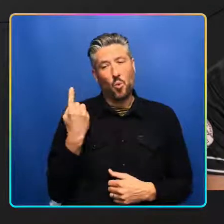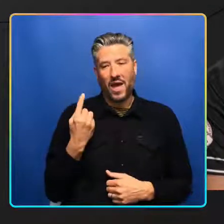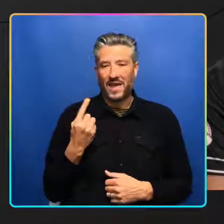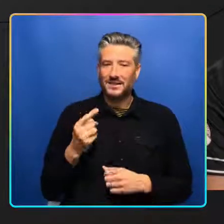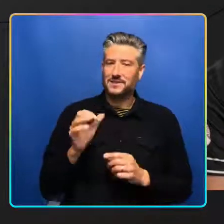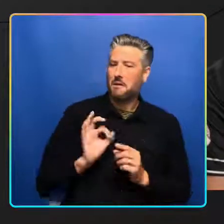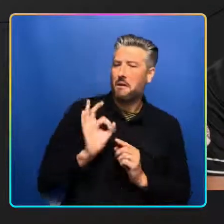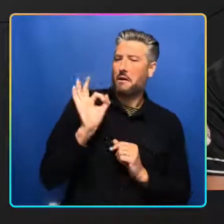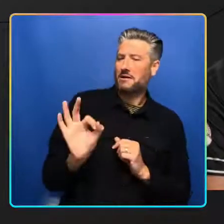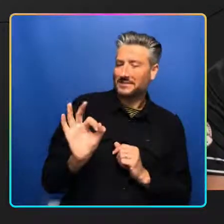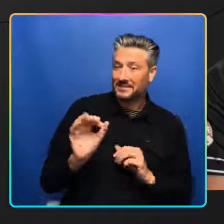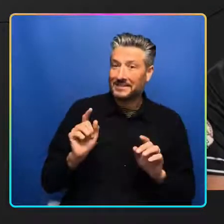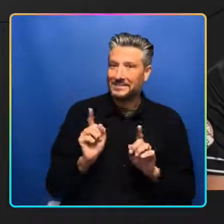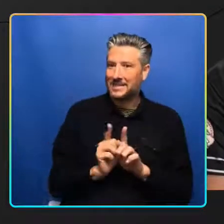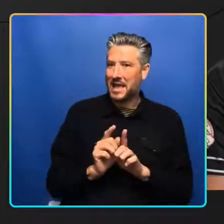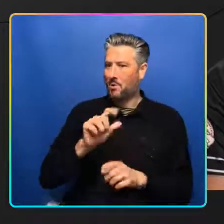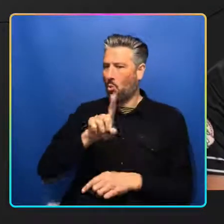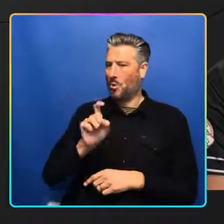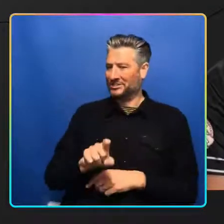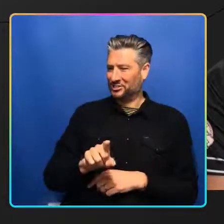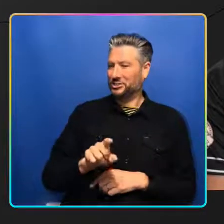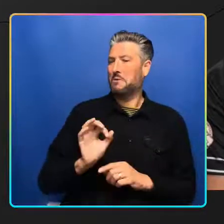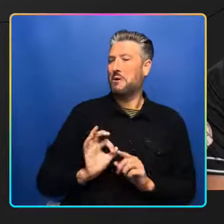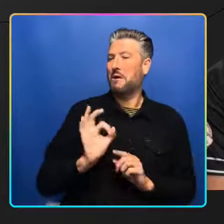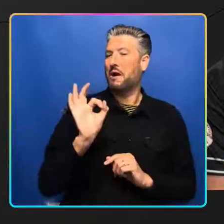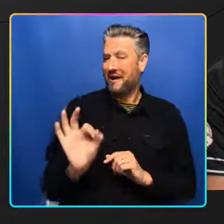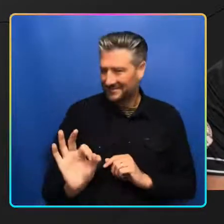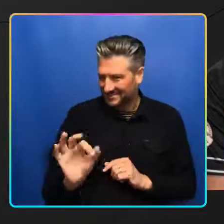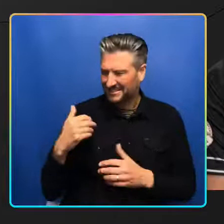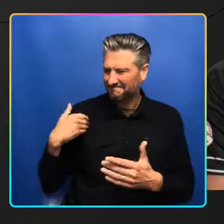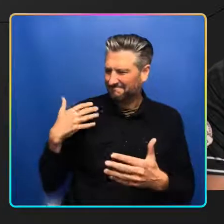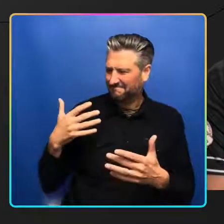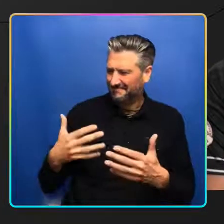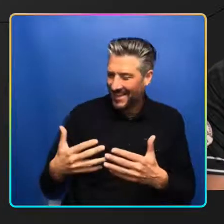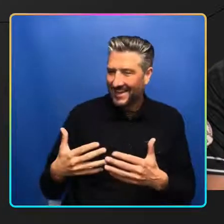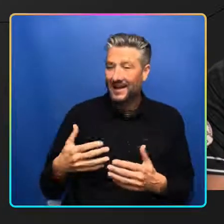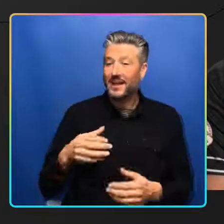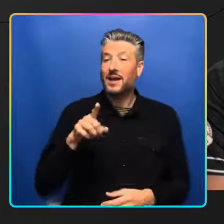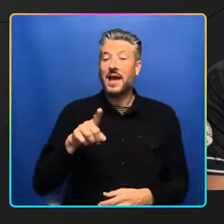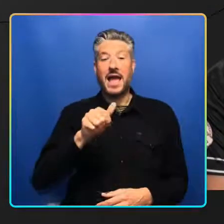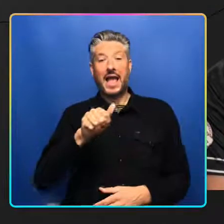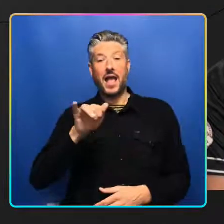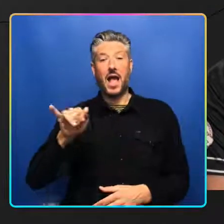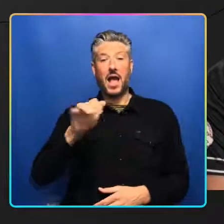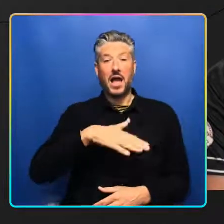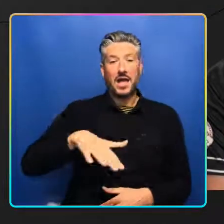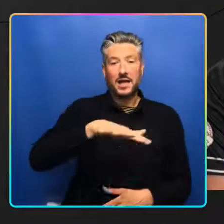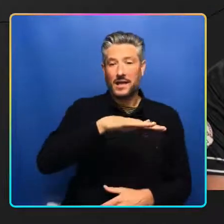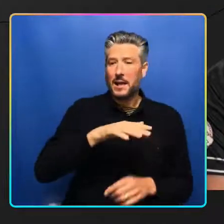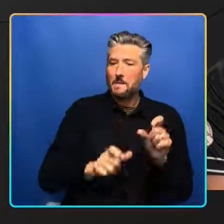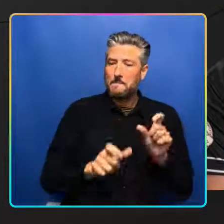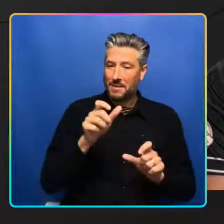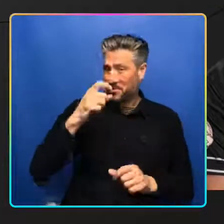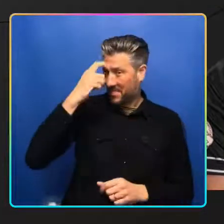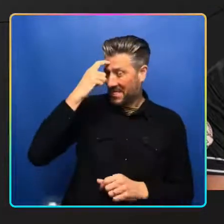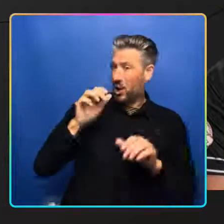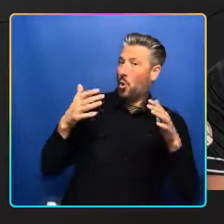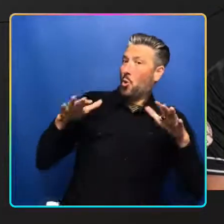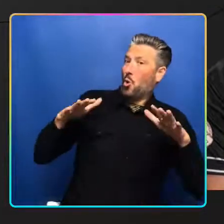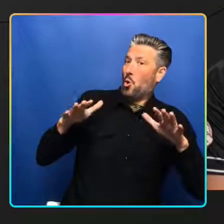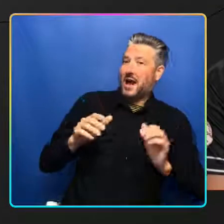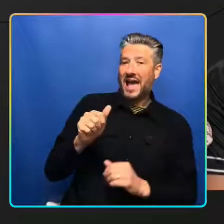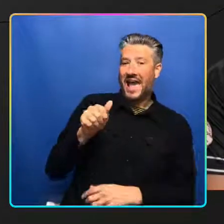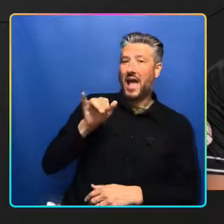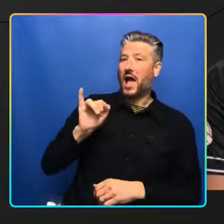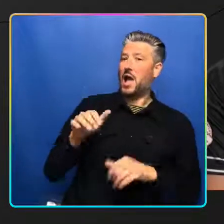because AI seems like, the sparkly unicorn of the technology industry at the moment. And it's really